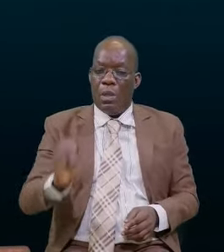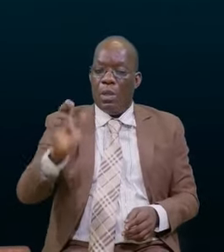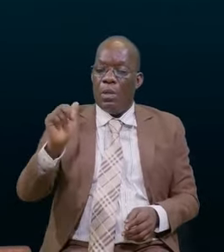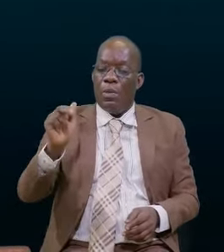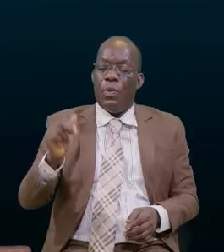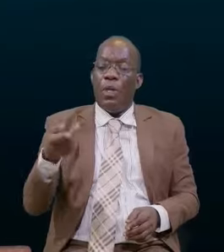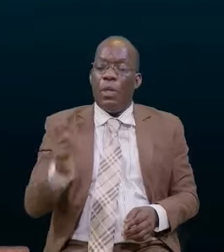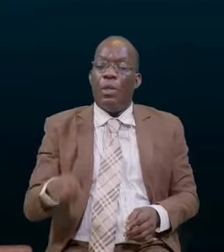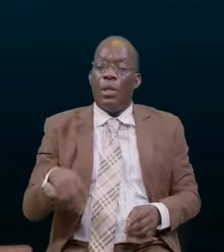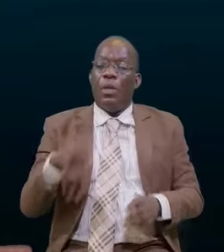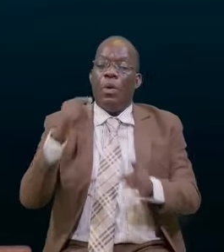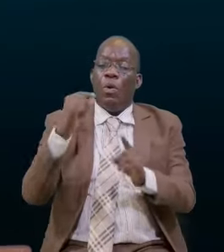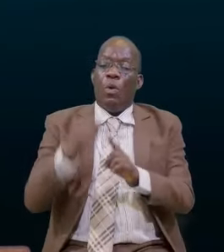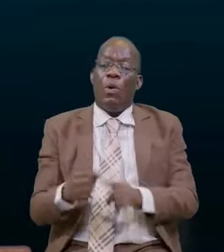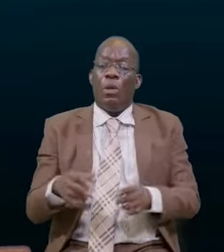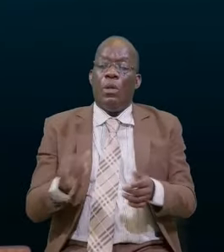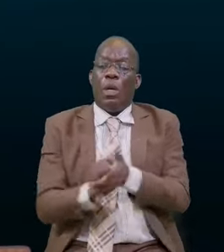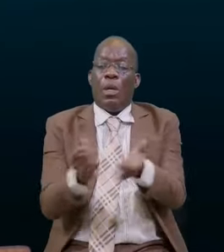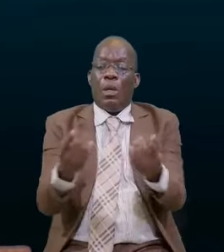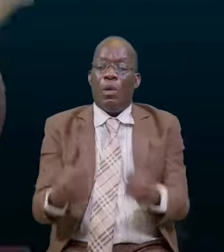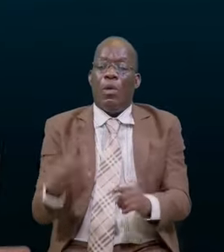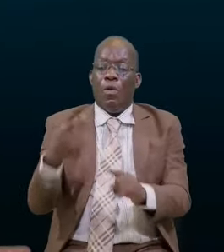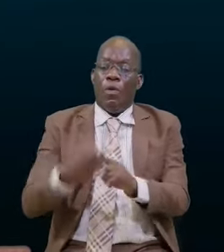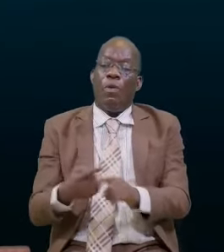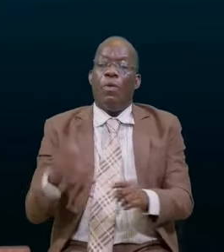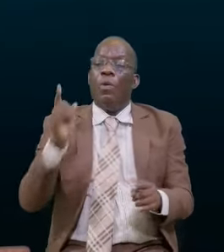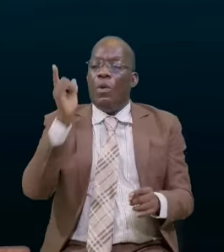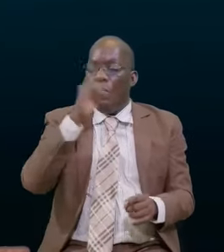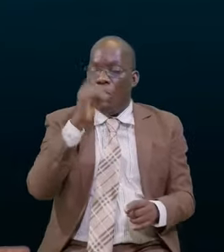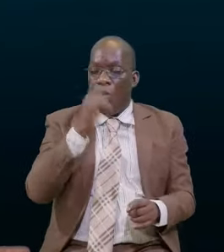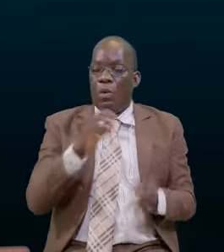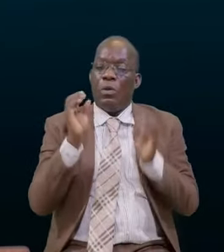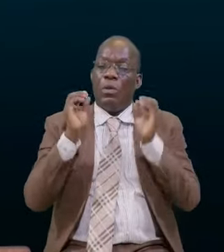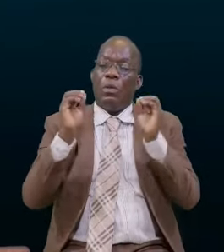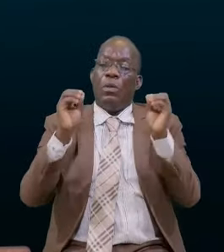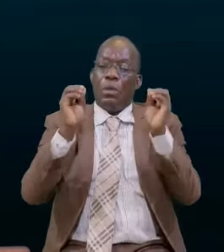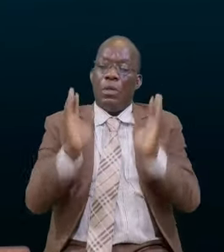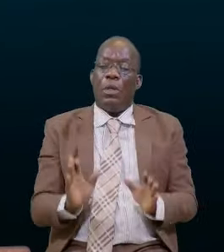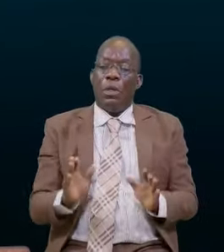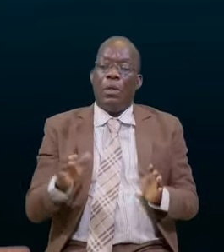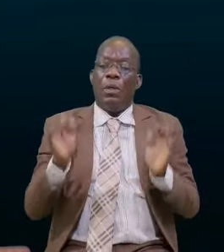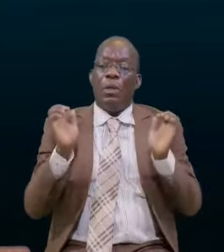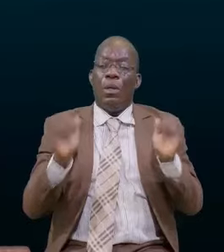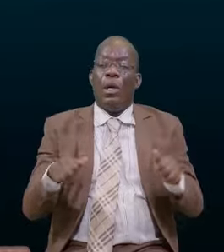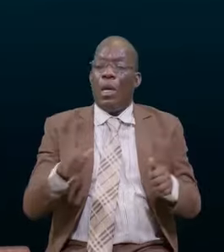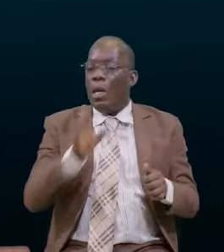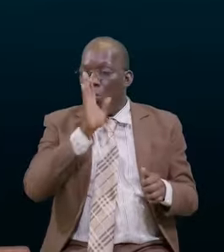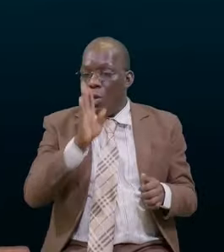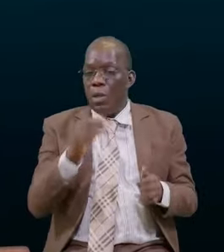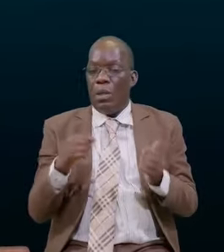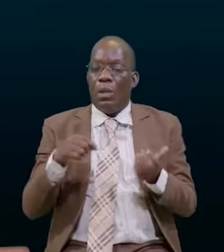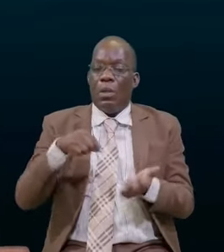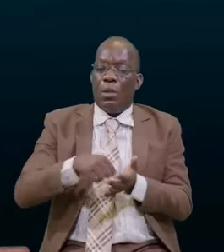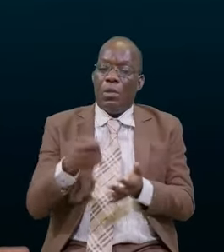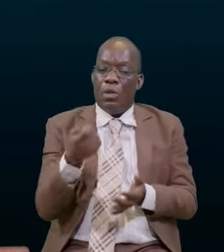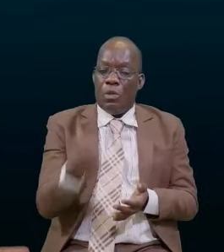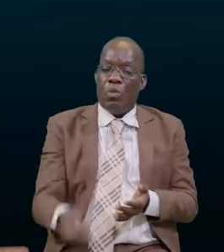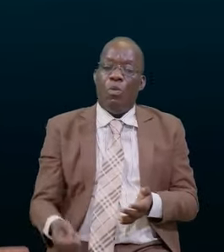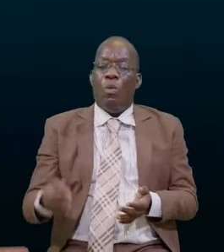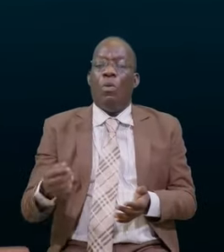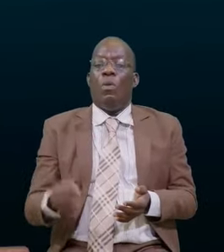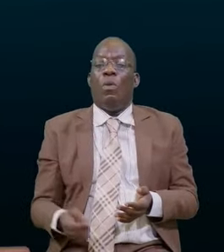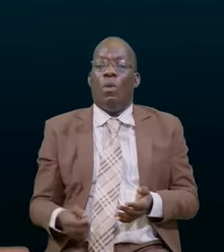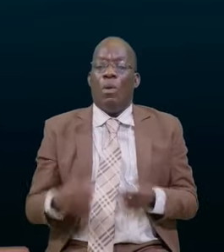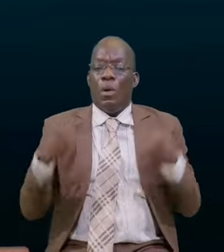from a false Doctrine I mean from false teacher can be this little FX that can pollute one's